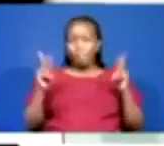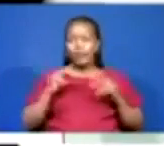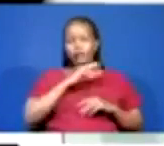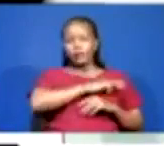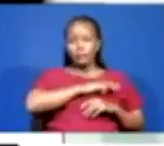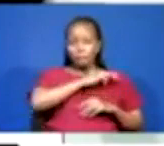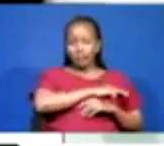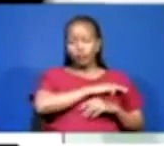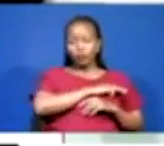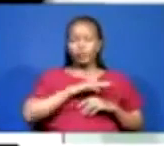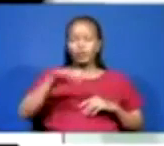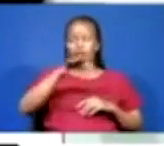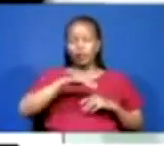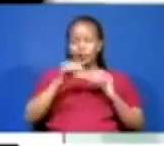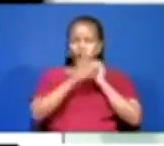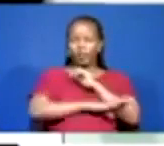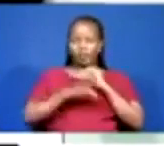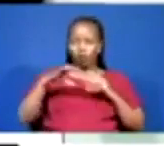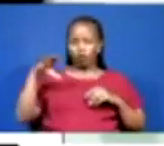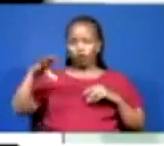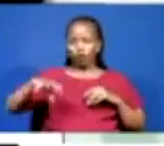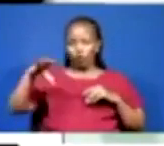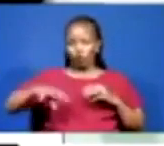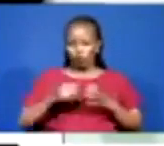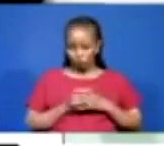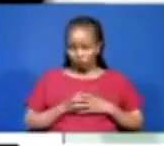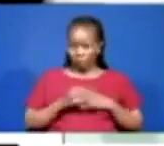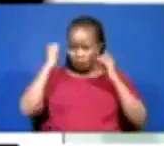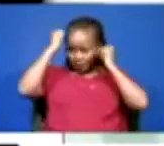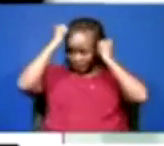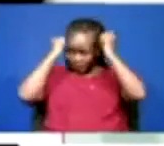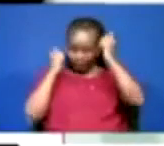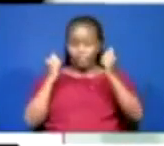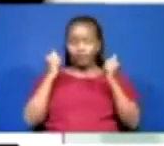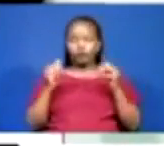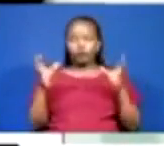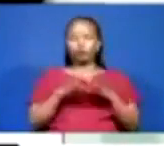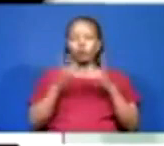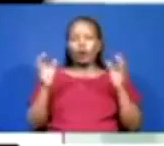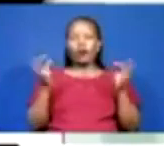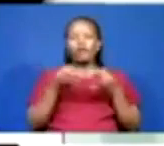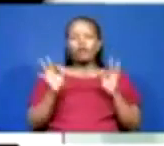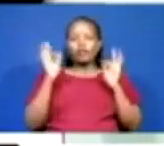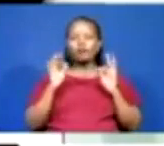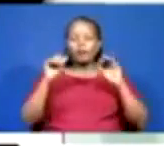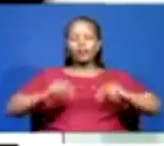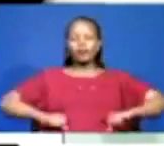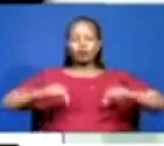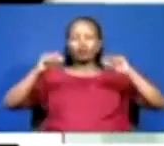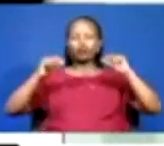war-torn Democratic Republic of Congo. The KDF soldiers were flagged off by the Chief of Defense Forces, General Robert